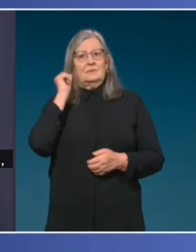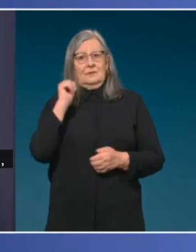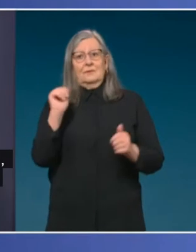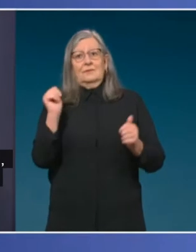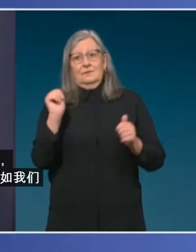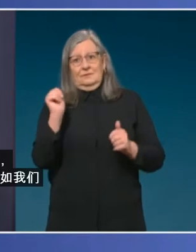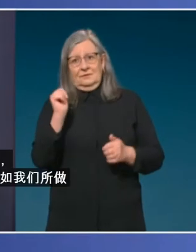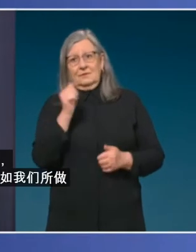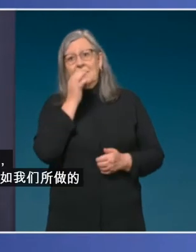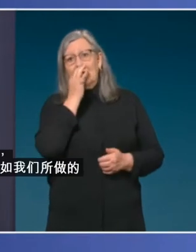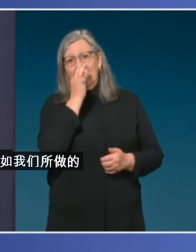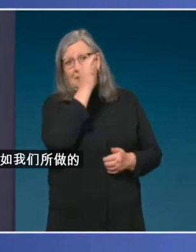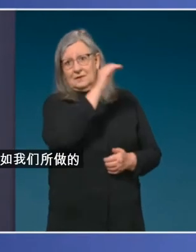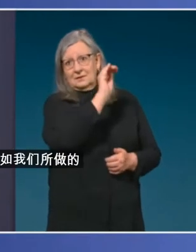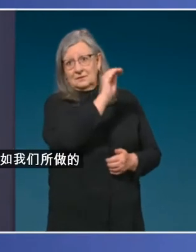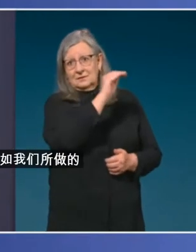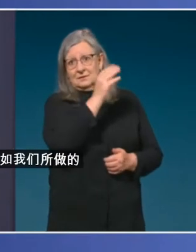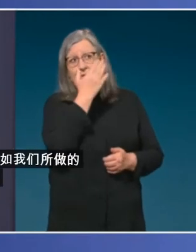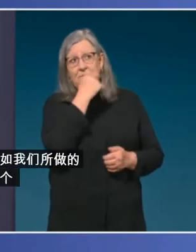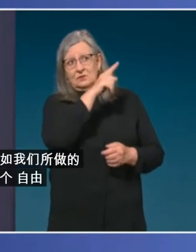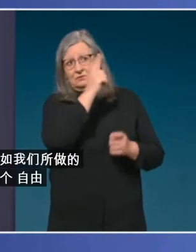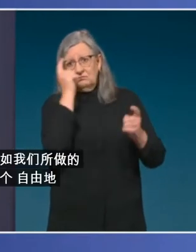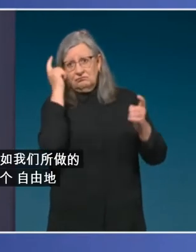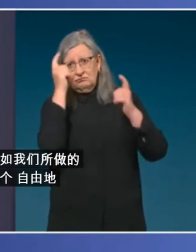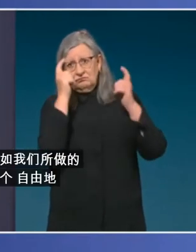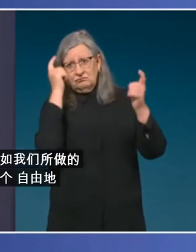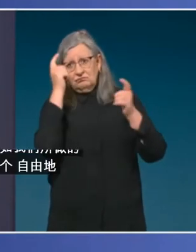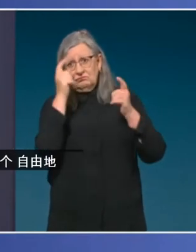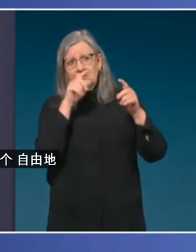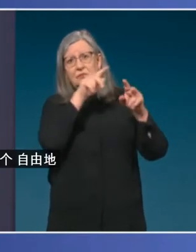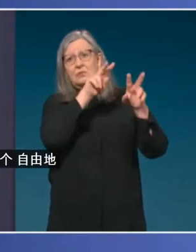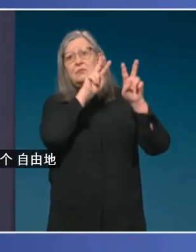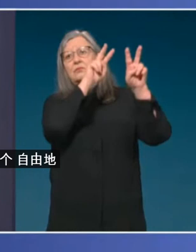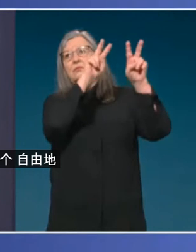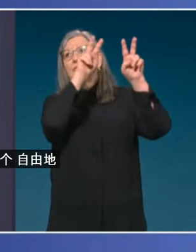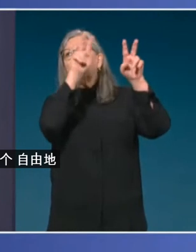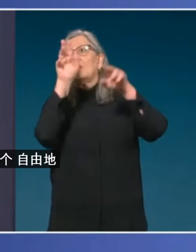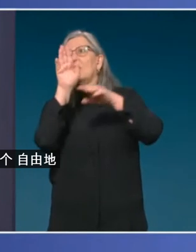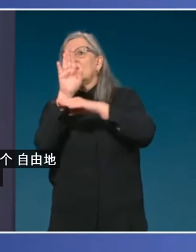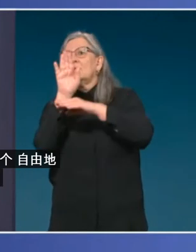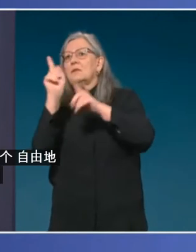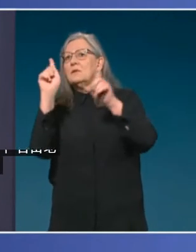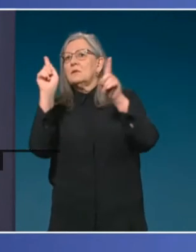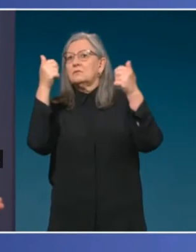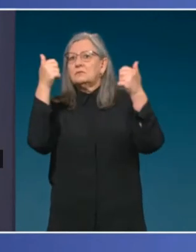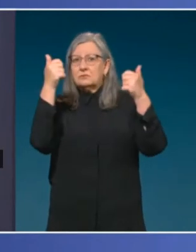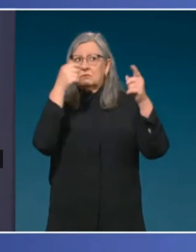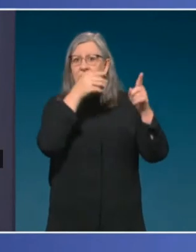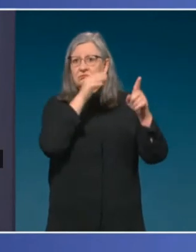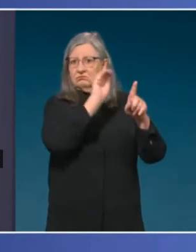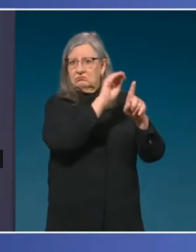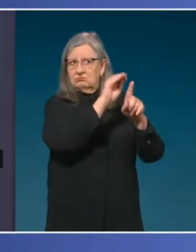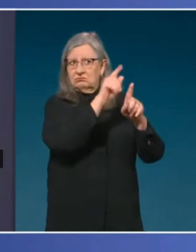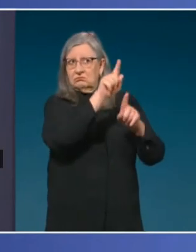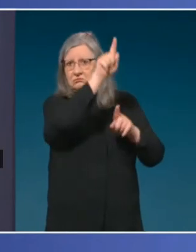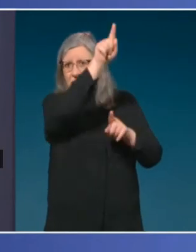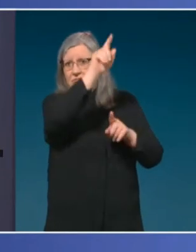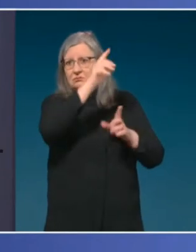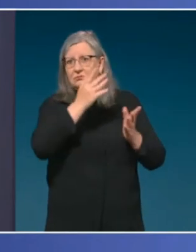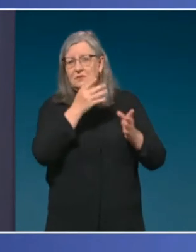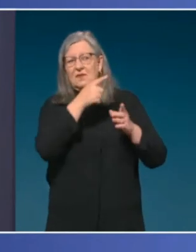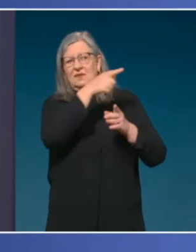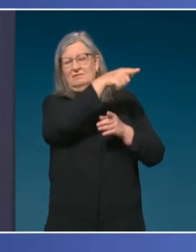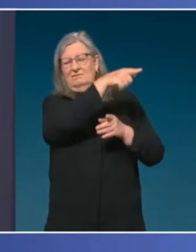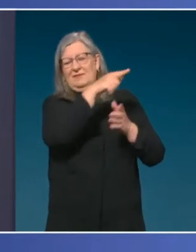won't preempt that. But as we've done, we've given them a free hand to make their own judgment, and we're engaging with the UK